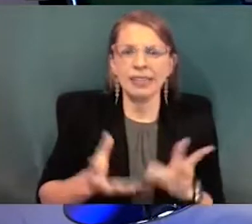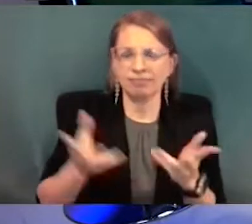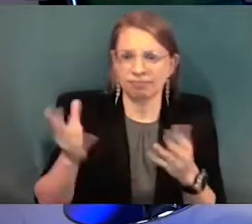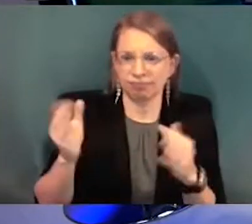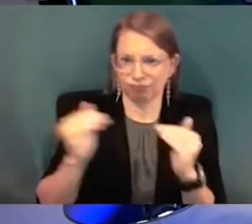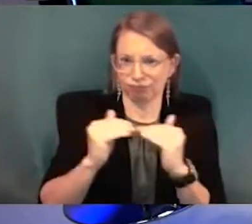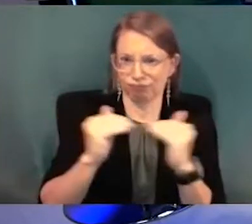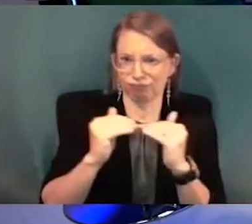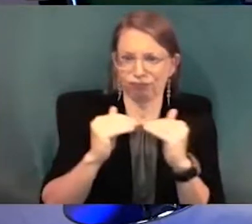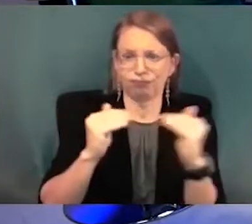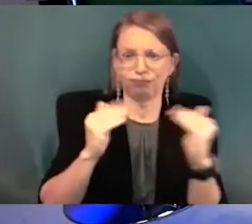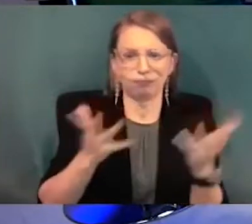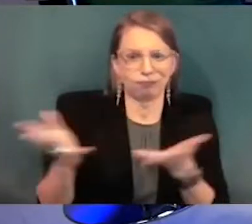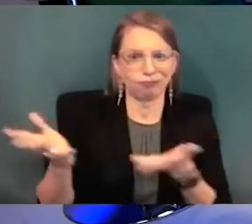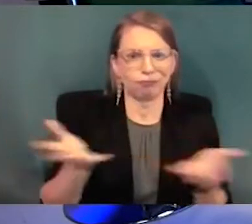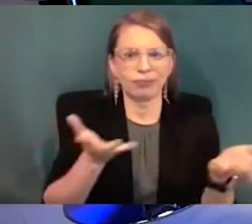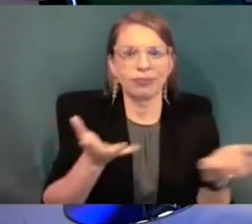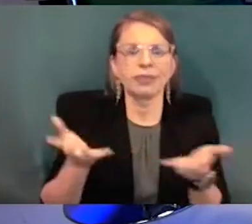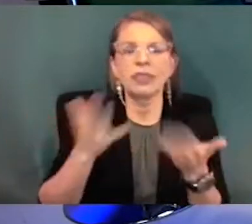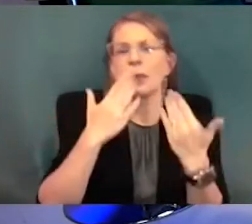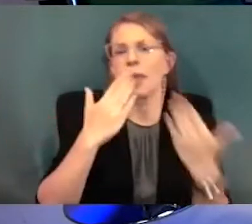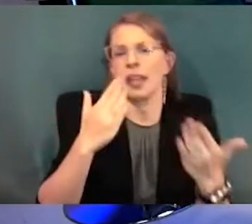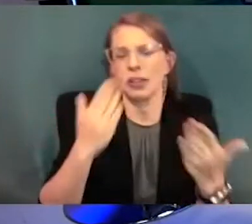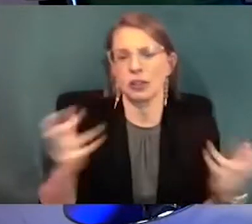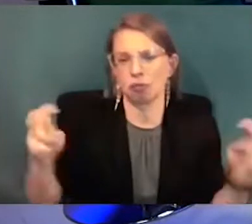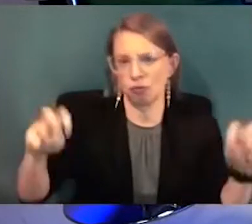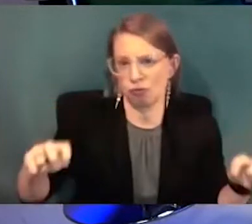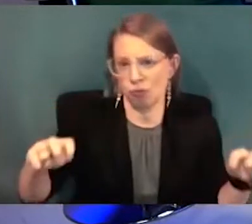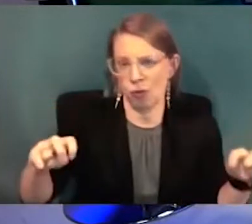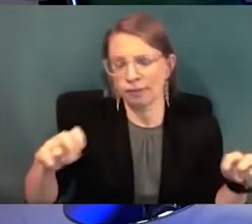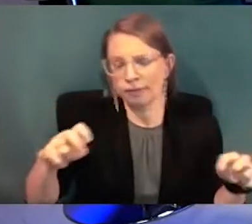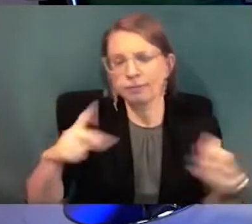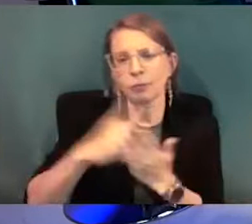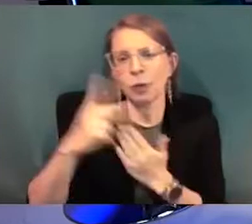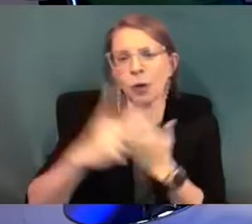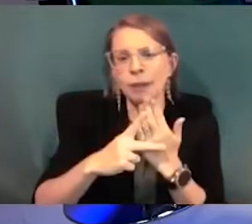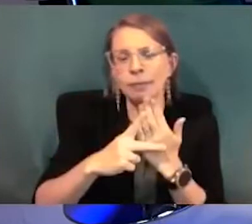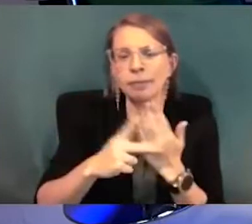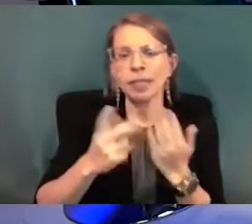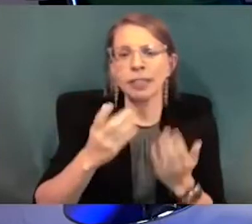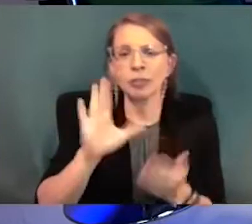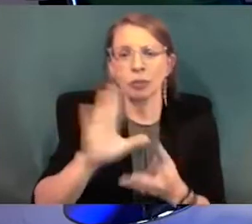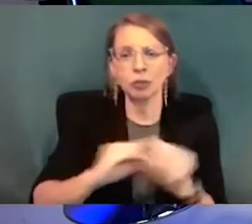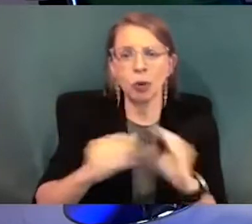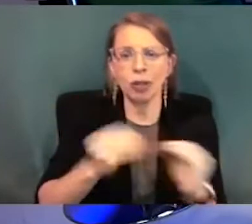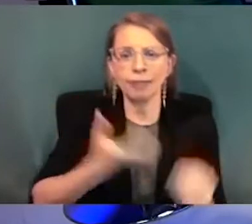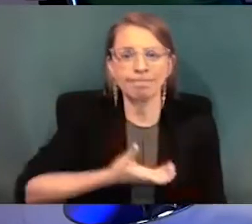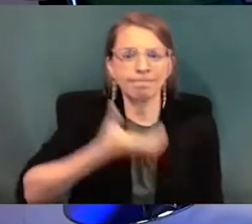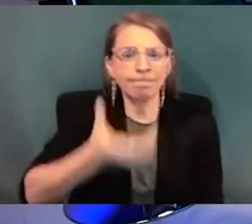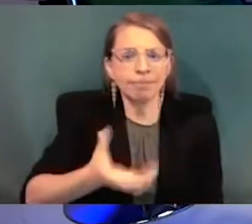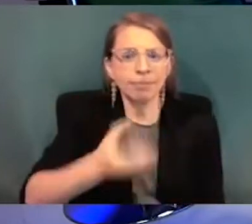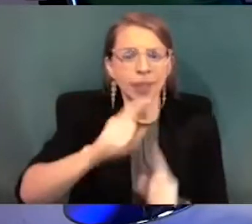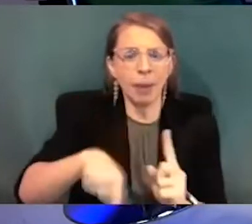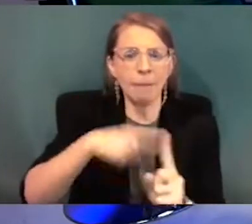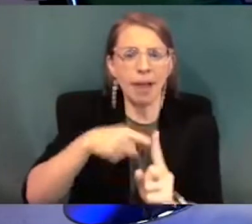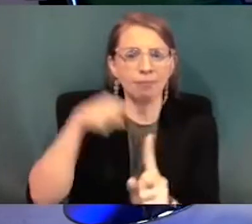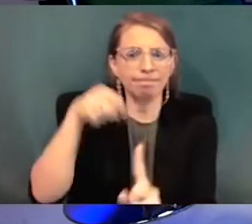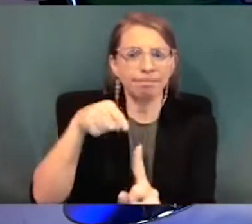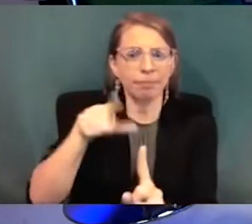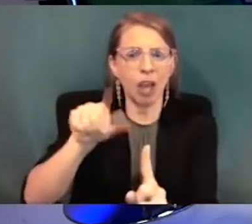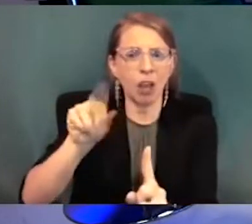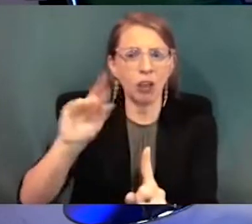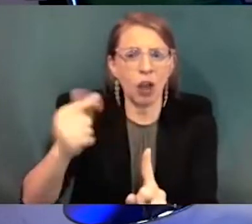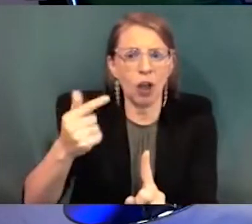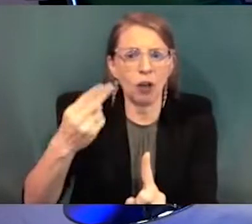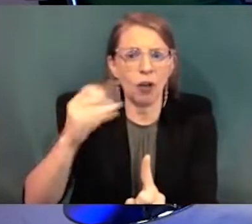So thank you guys both for being willing to come on this program, share your stories. I think it takes a lot of bravery to do that and to have to